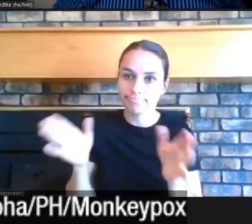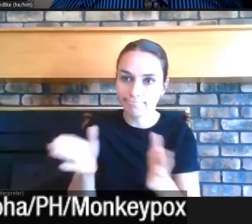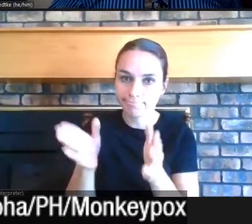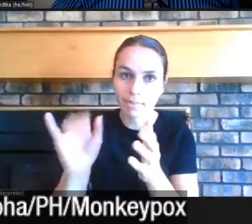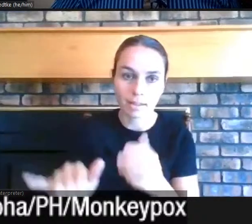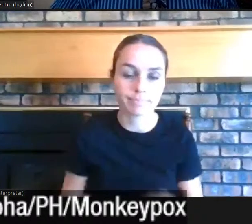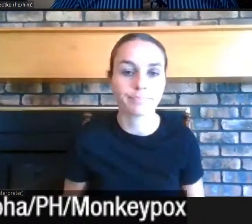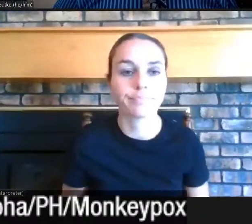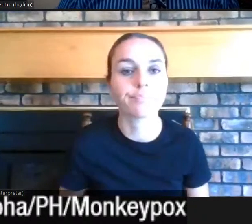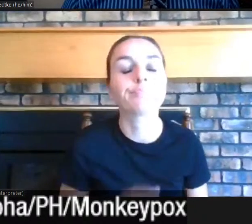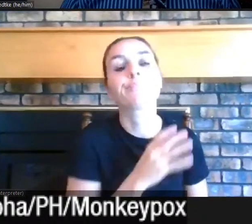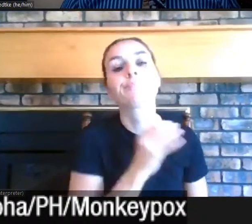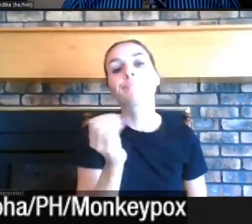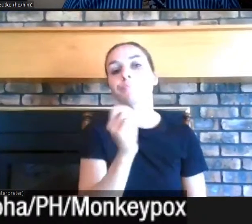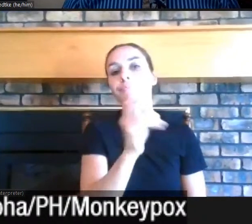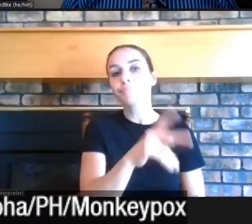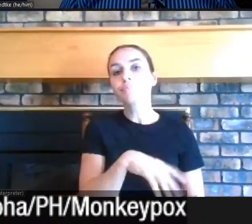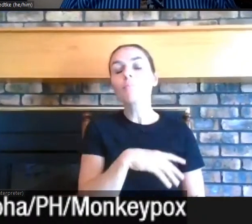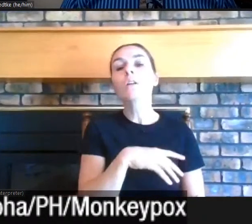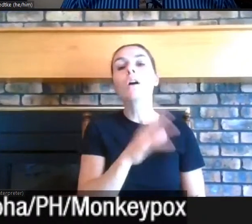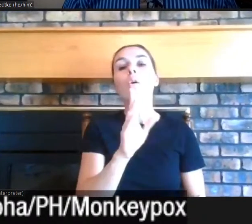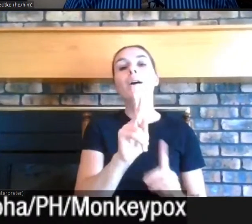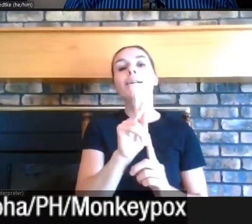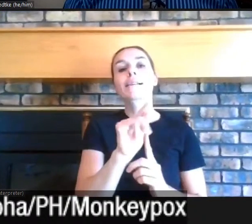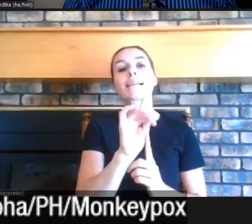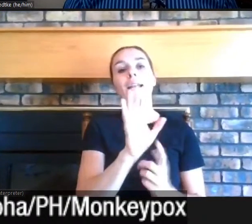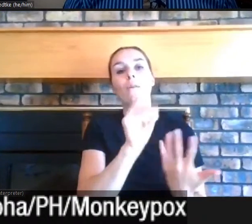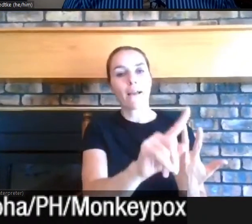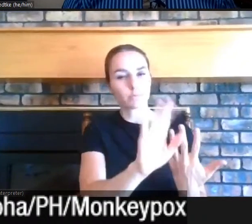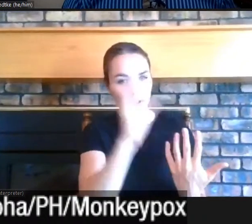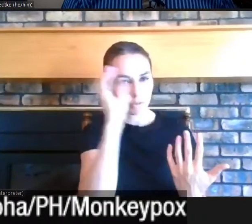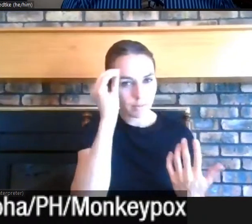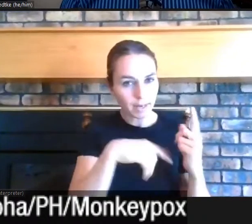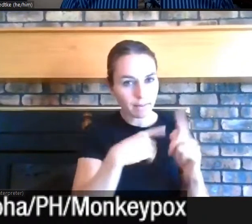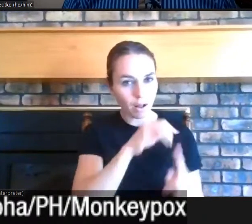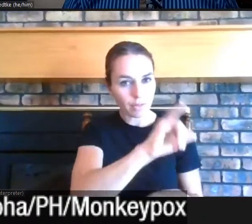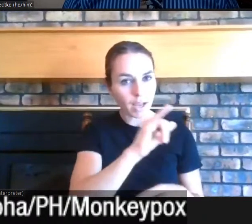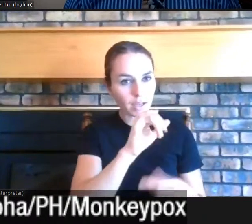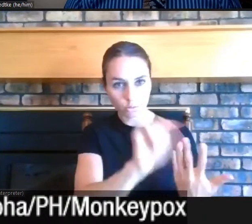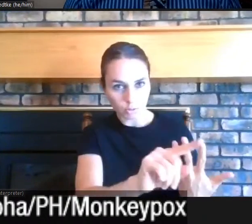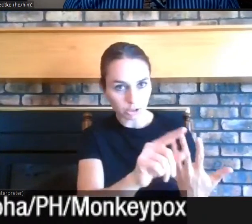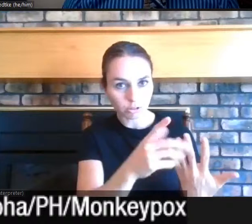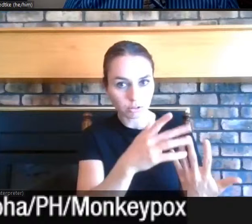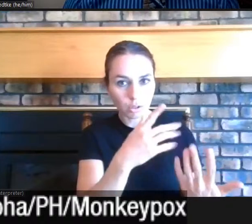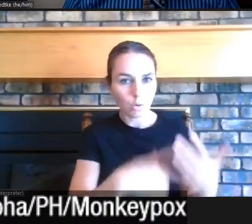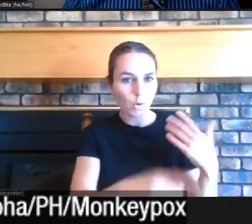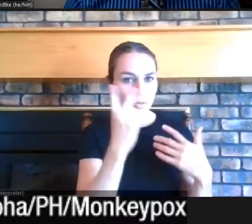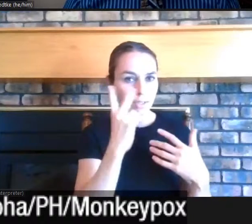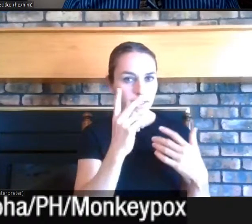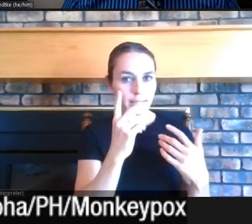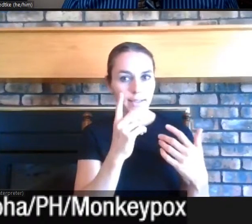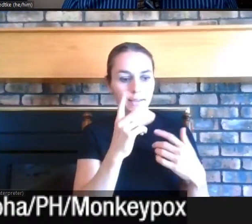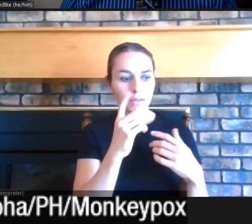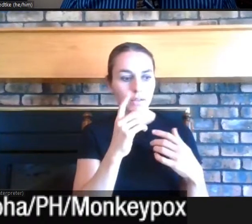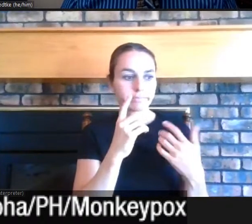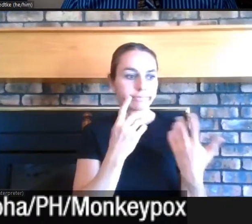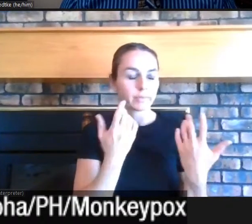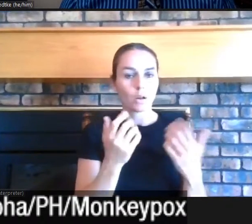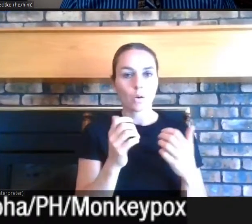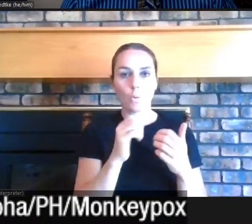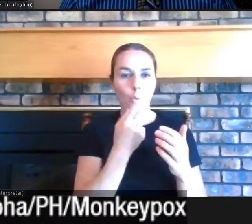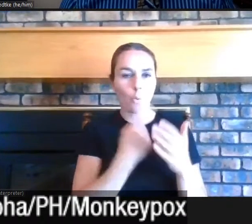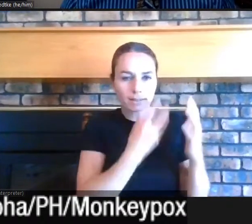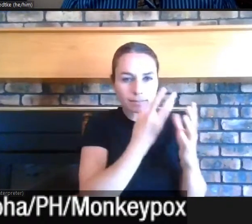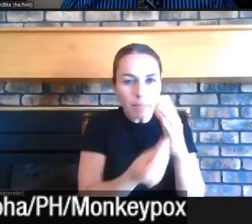And then I just wanted to give Katie kind of a chance to weigh in on that as well. If there's any, what you see as the kind of missing bridges or missing